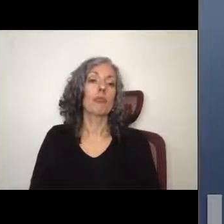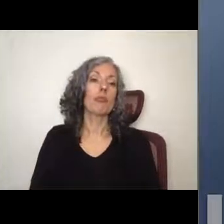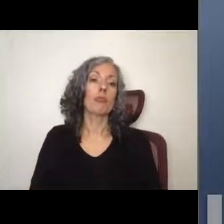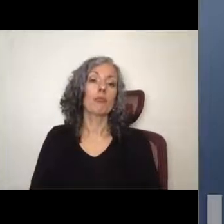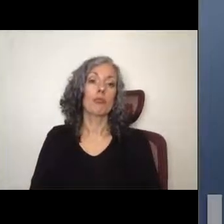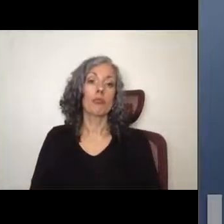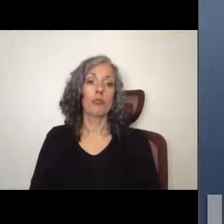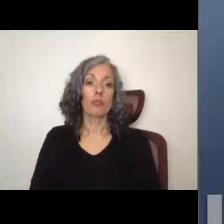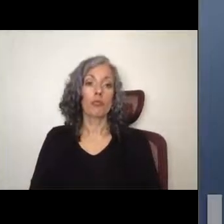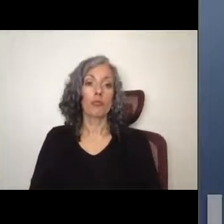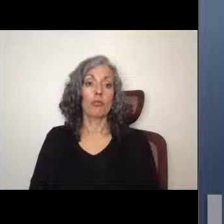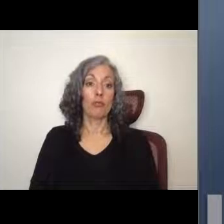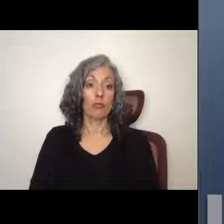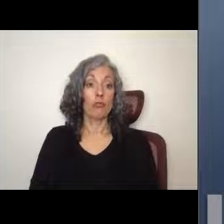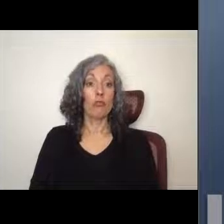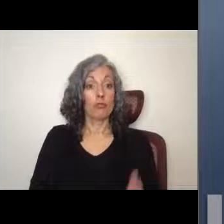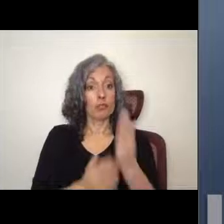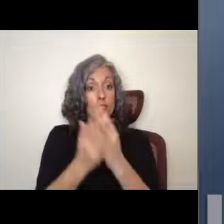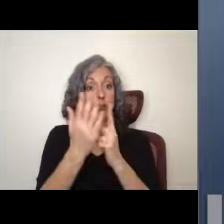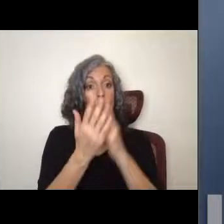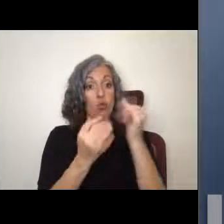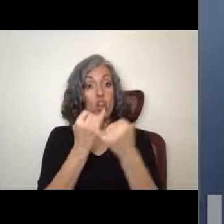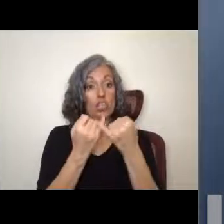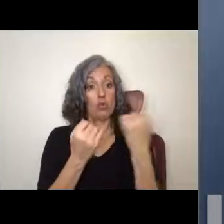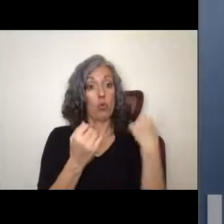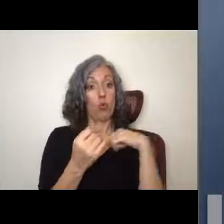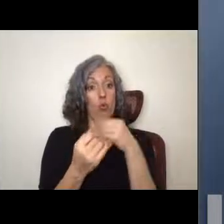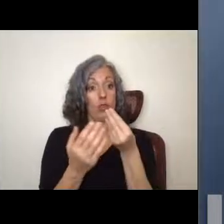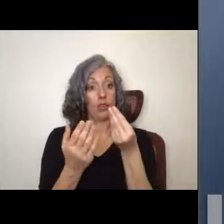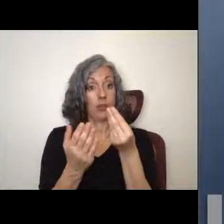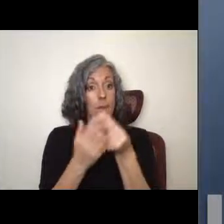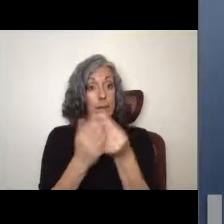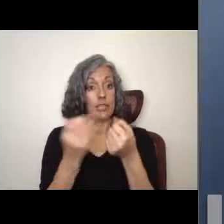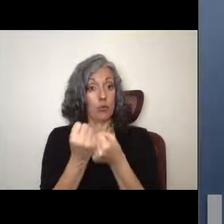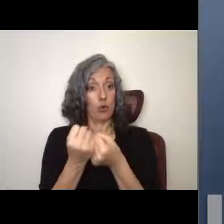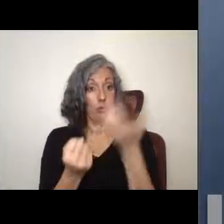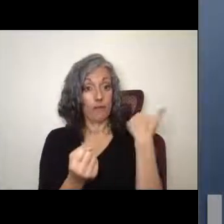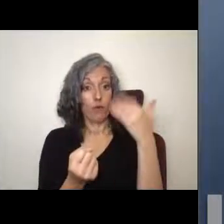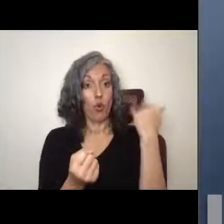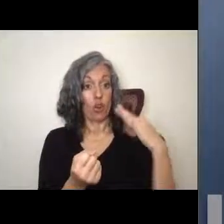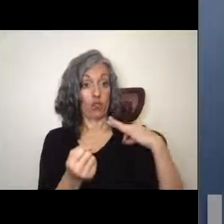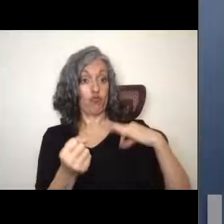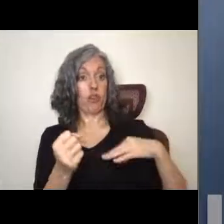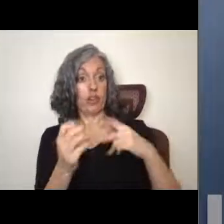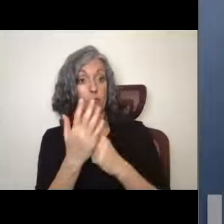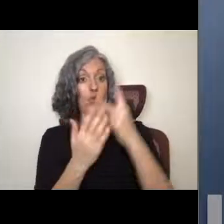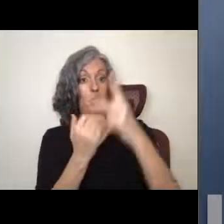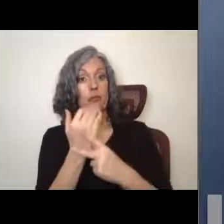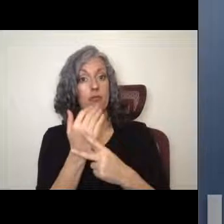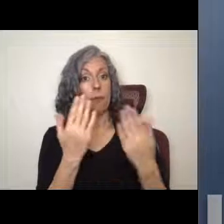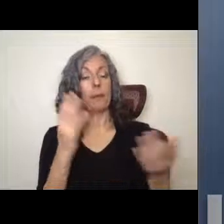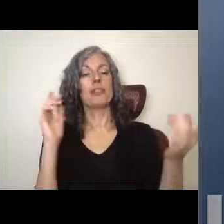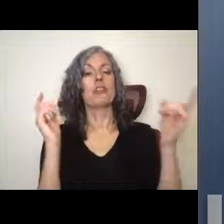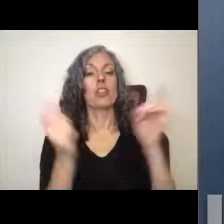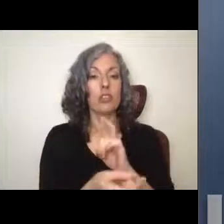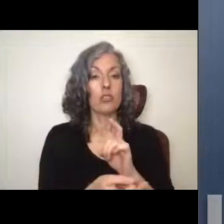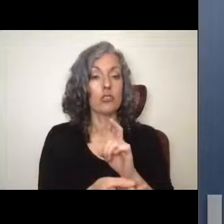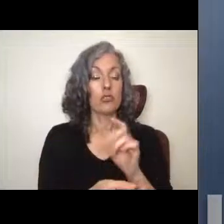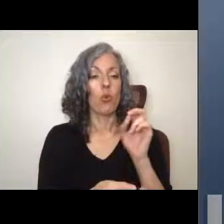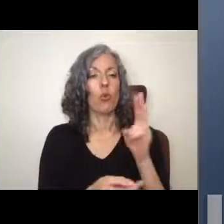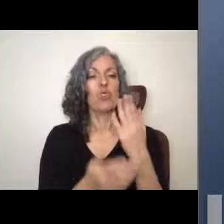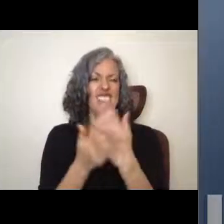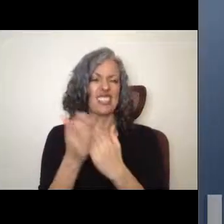So there are some projects that we've funded in the past in our competitive programs that may have either scope changes or segments that